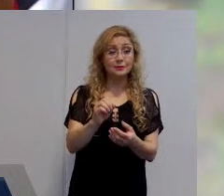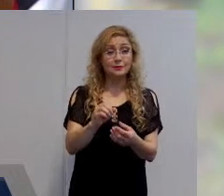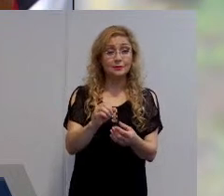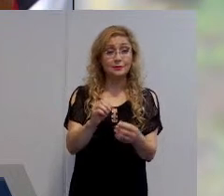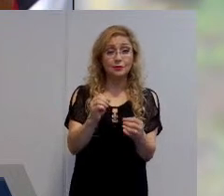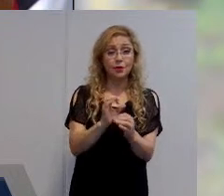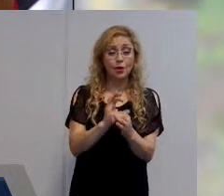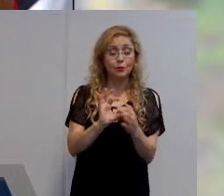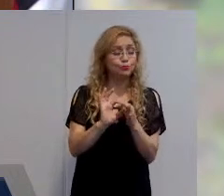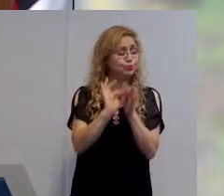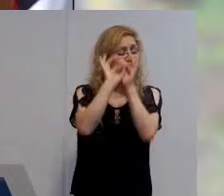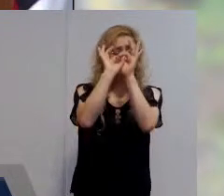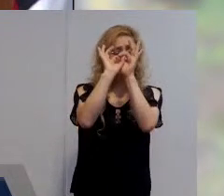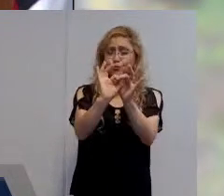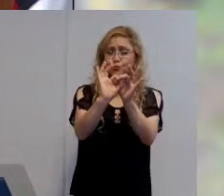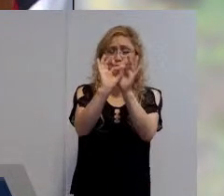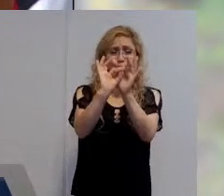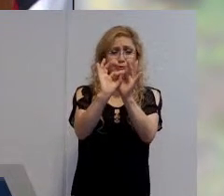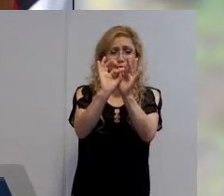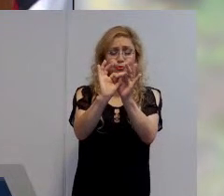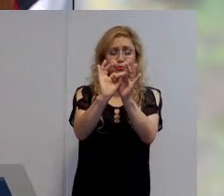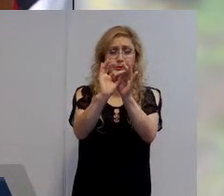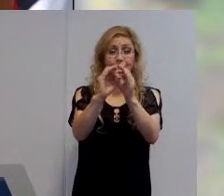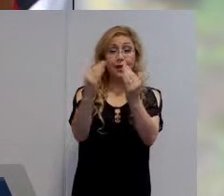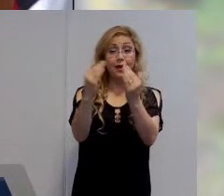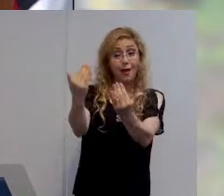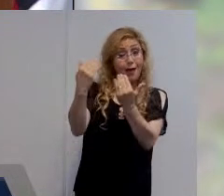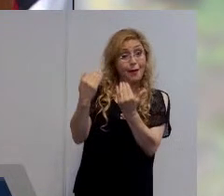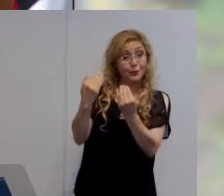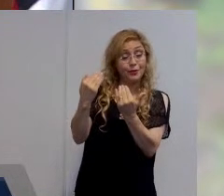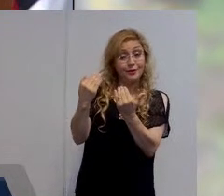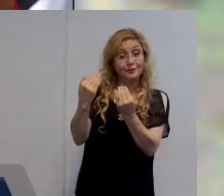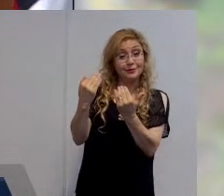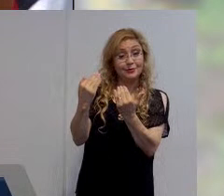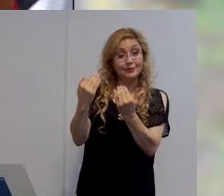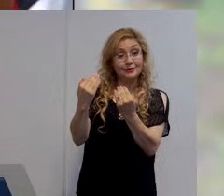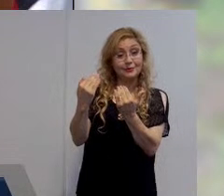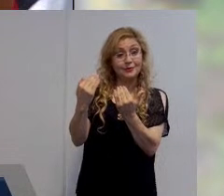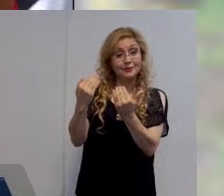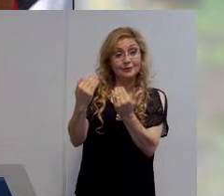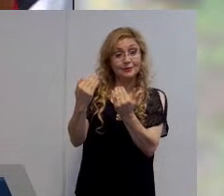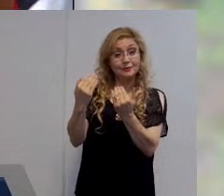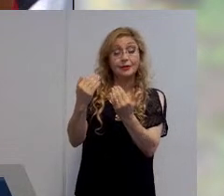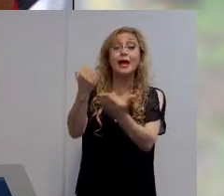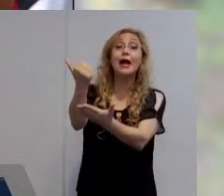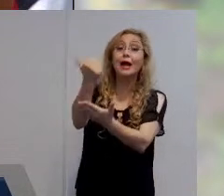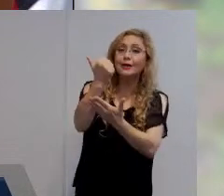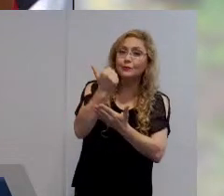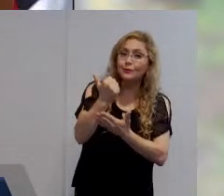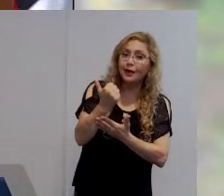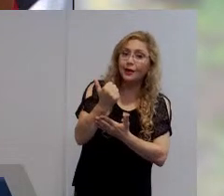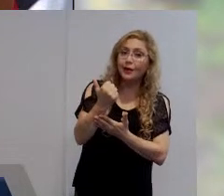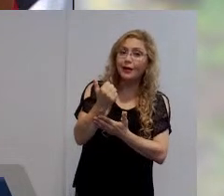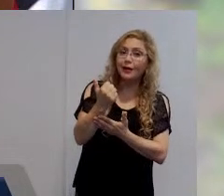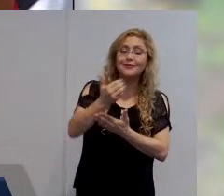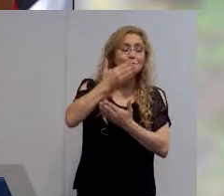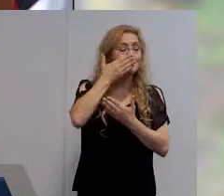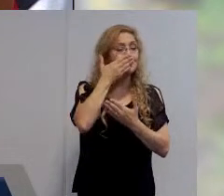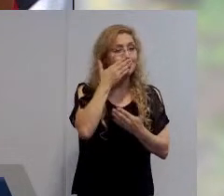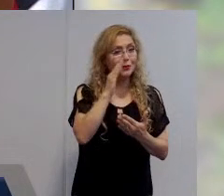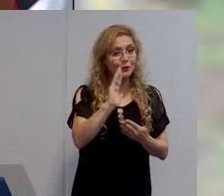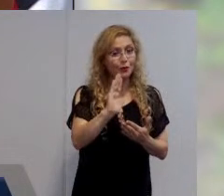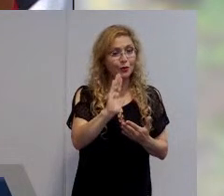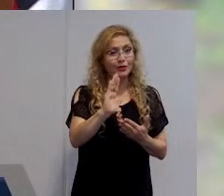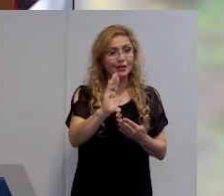for supporting us and helping us to improve the livelihoods of the most vulnerable in